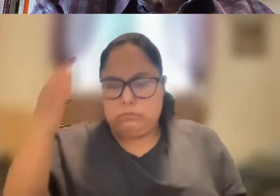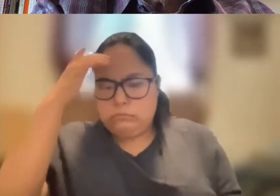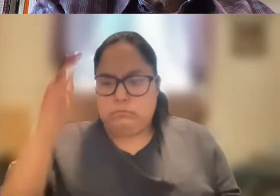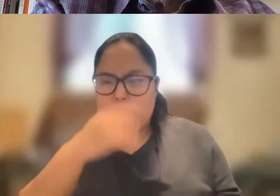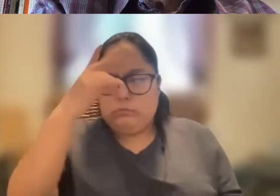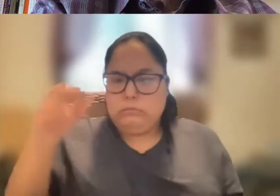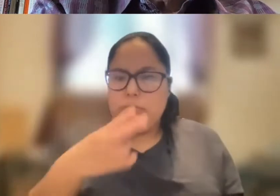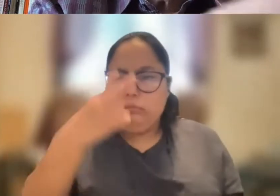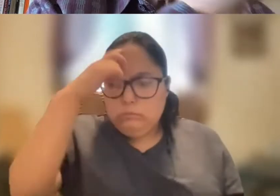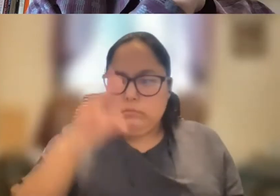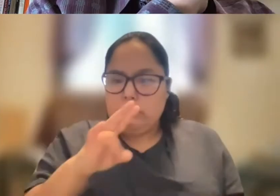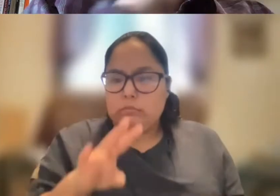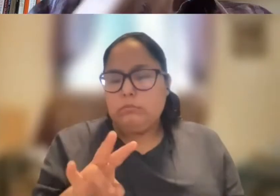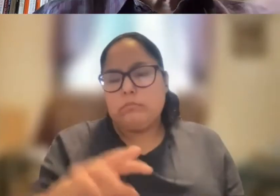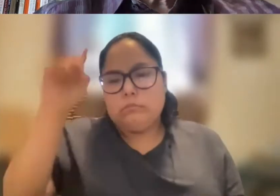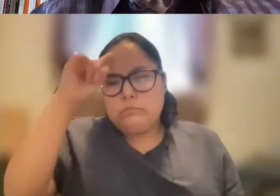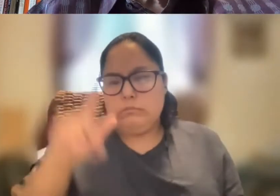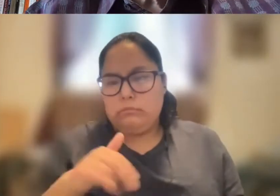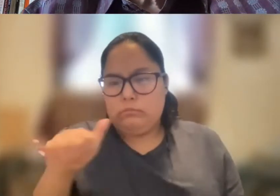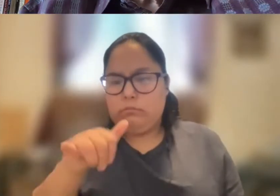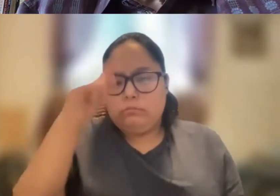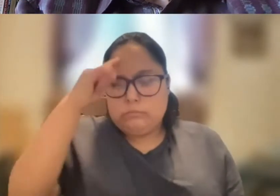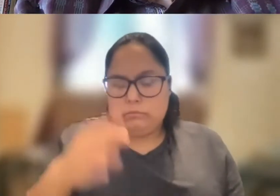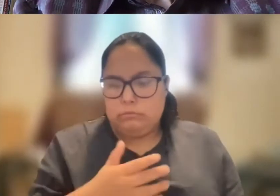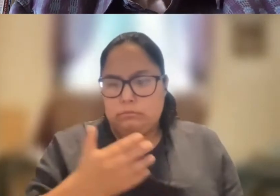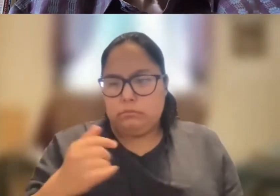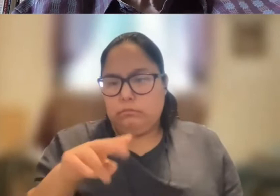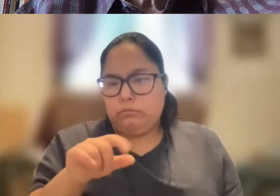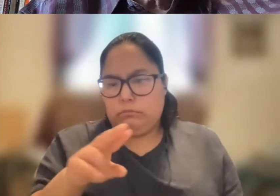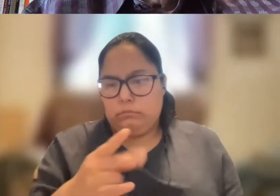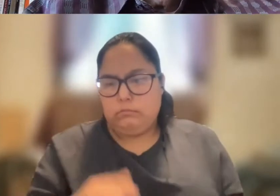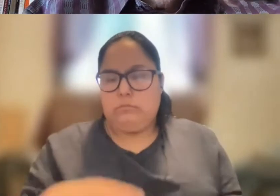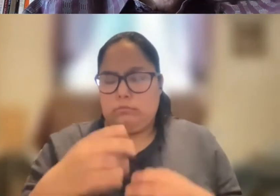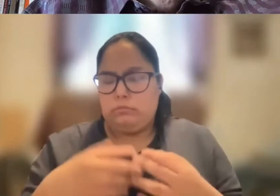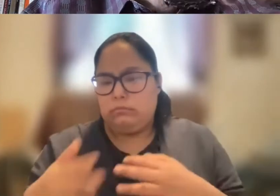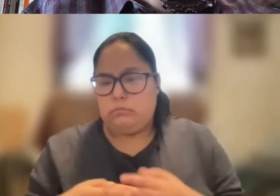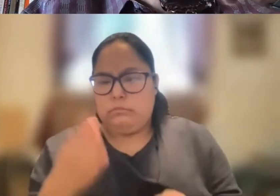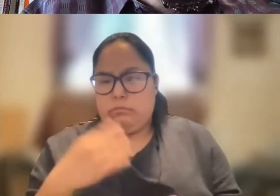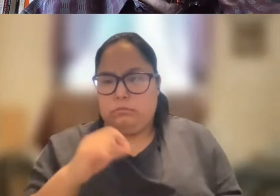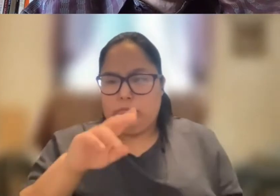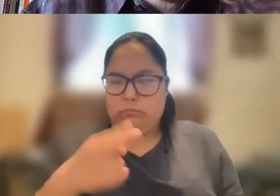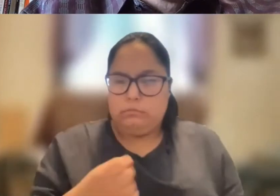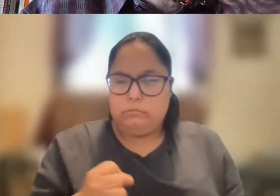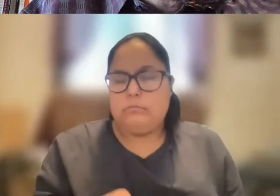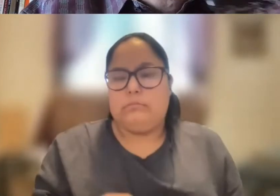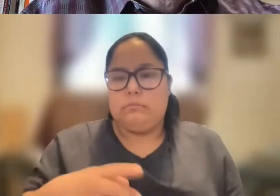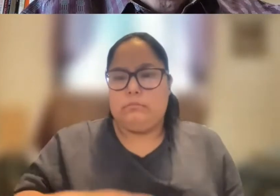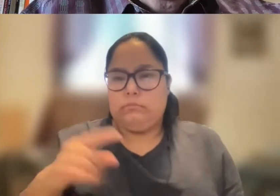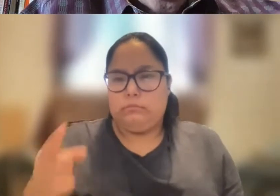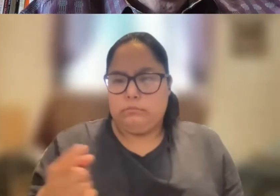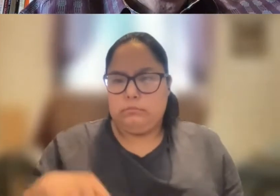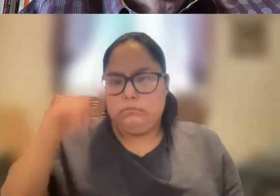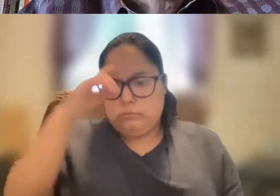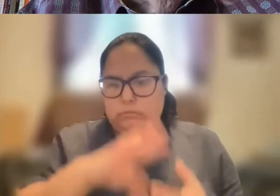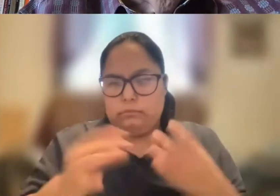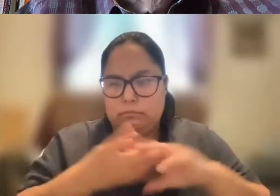January 27th. Larry's asked me to be the guest speaker in a couple of months. I don't know if I'm going to be able to follow up with a